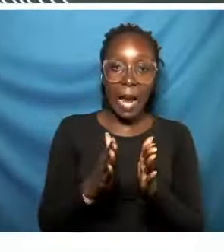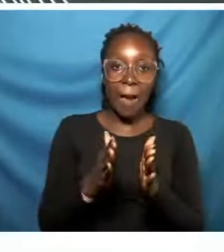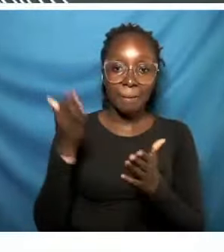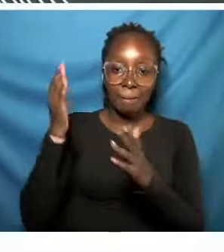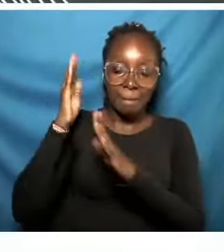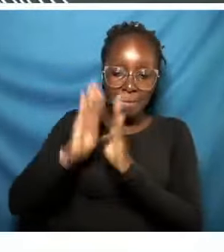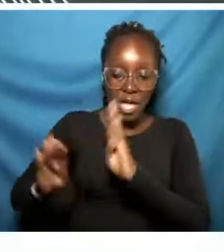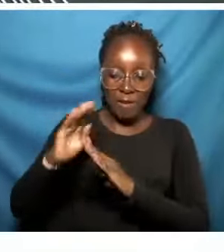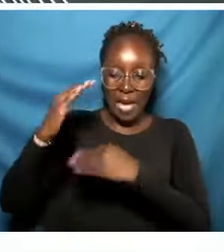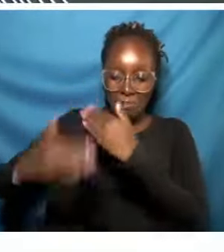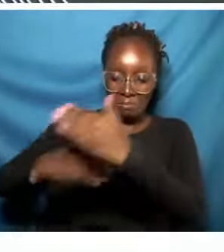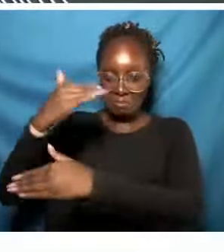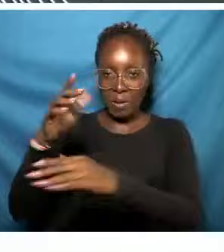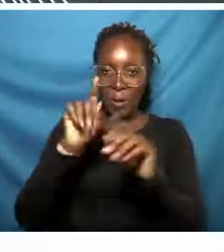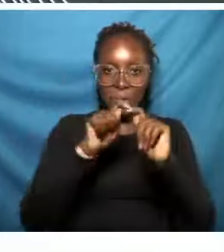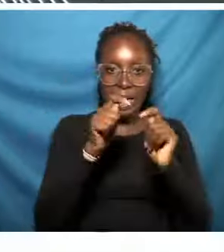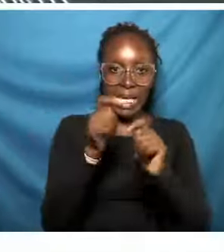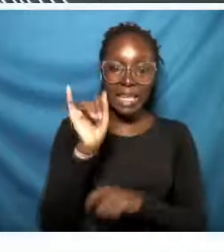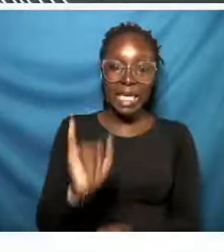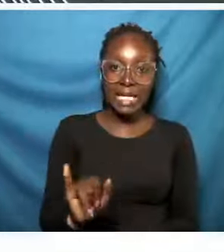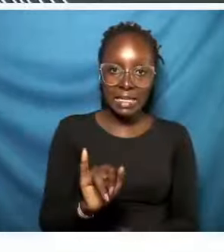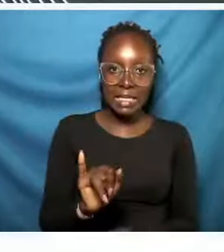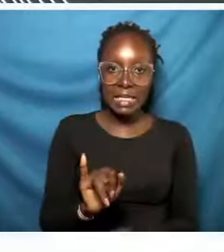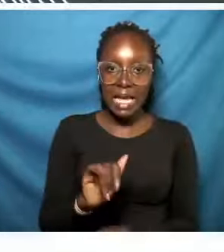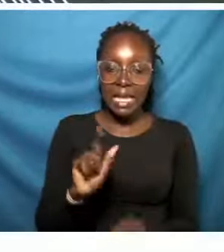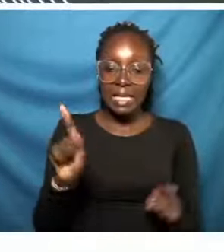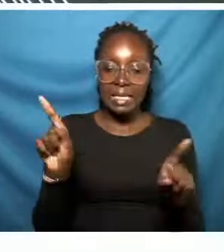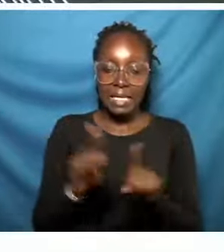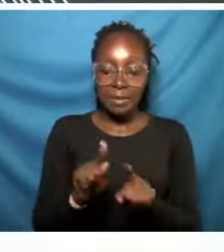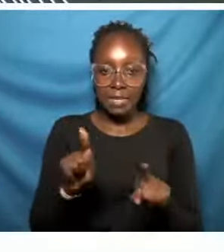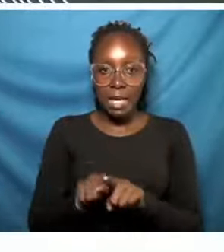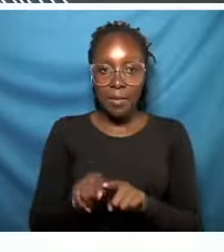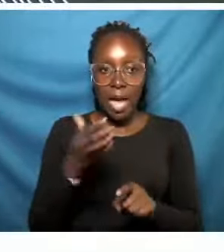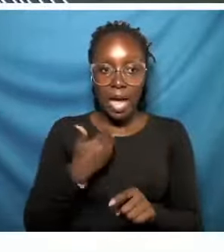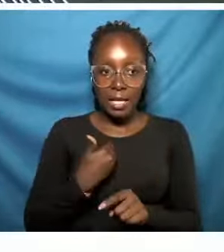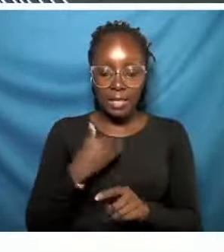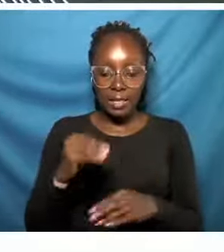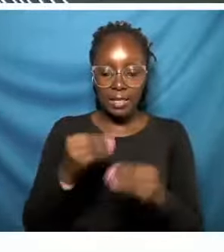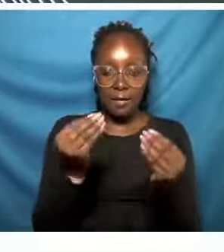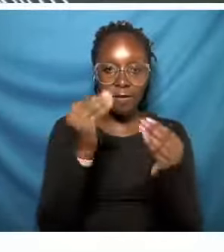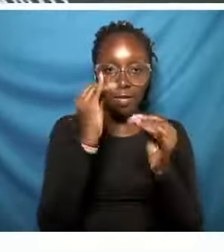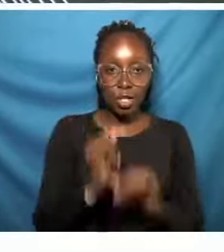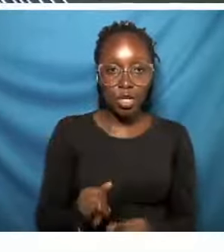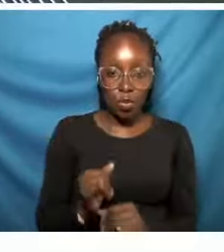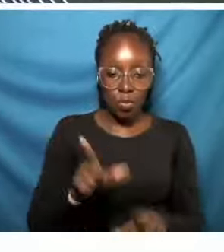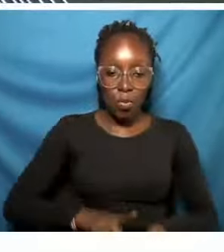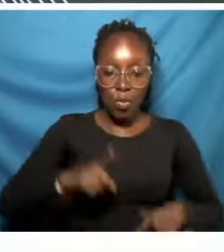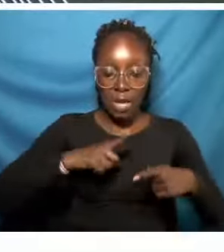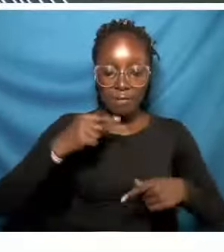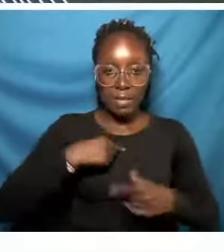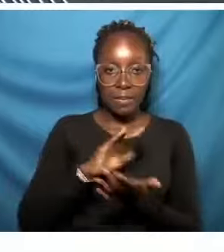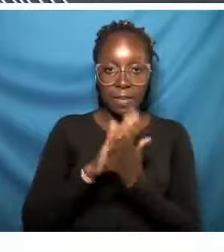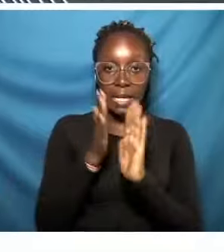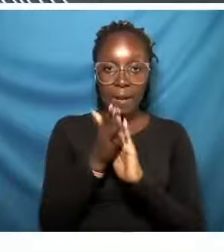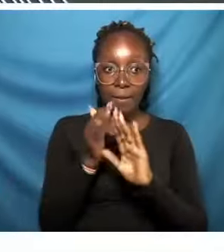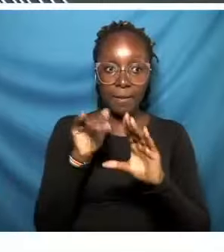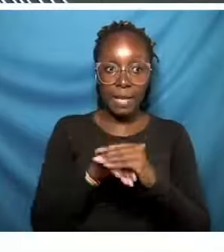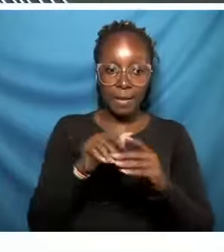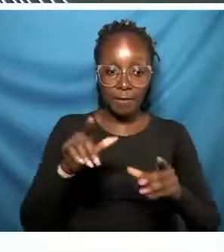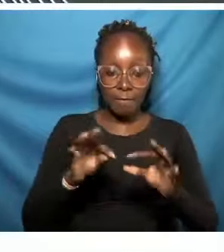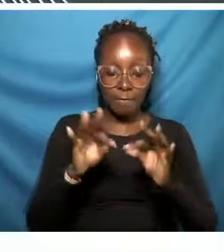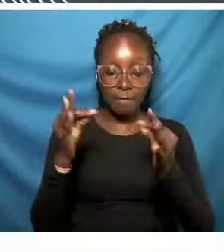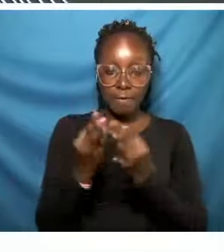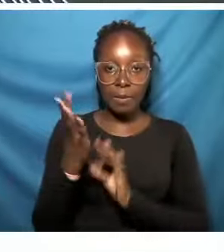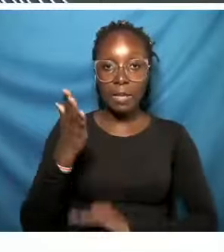your family. The one who breaks those patterns. The one who sets in a new lease of life. I became in my family. You could be